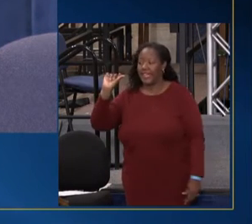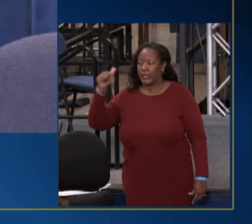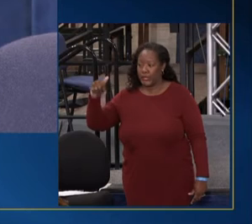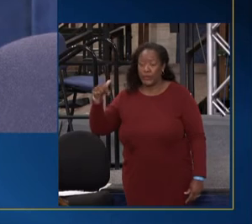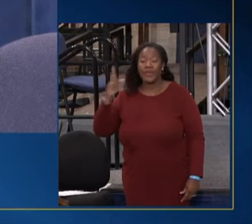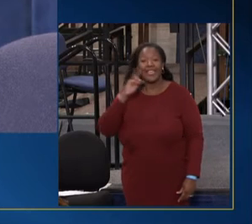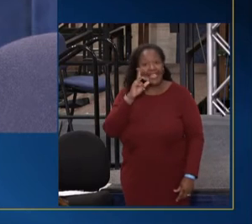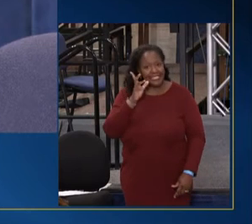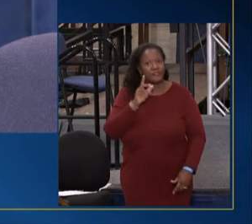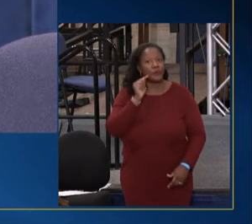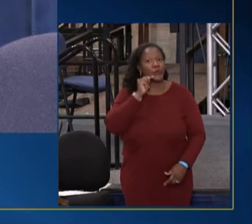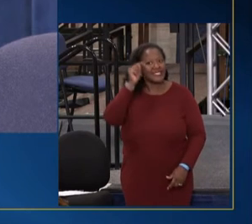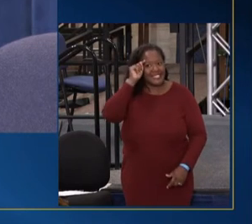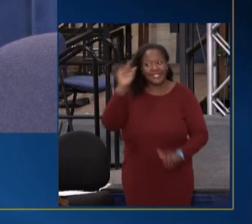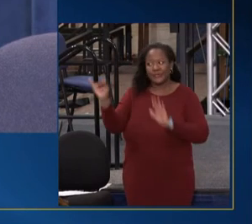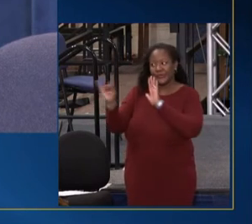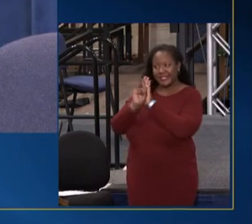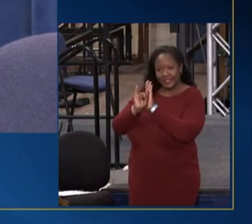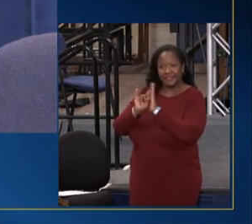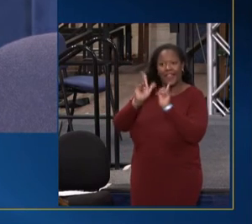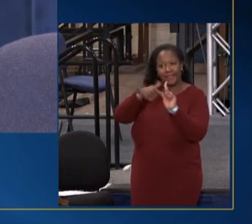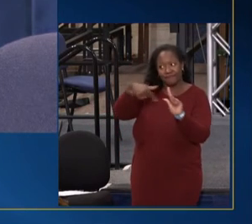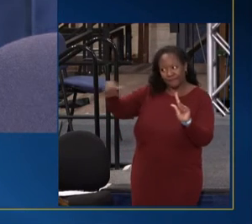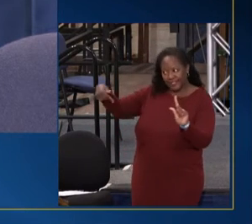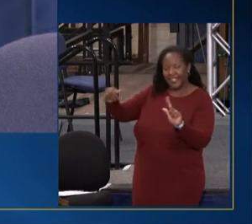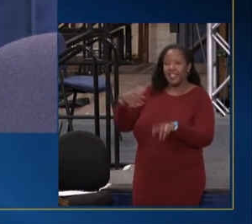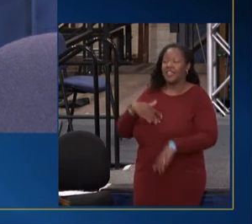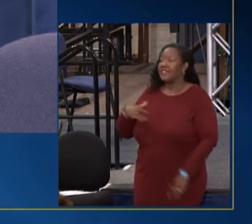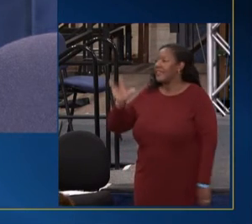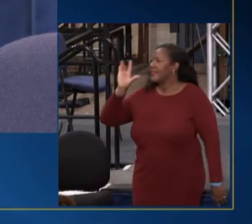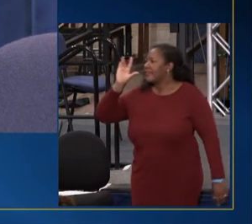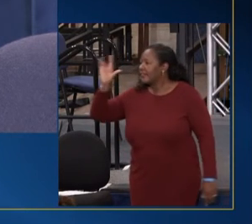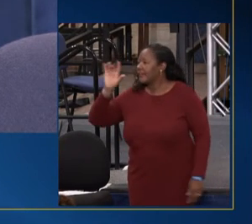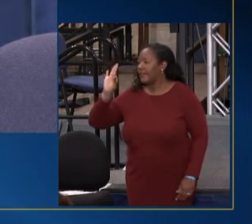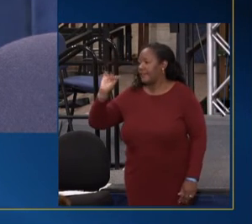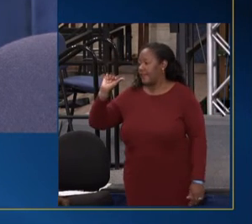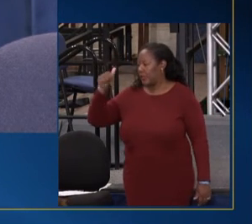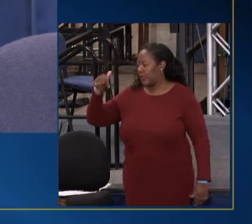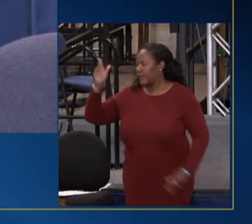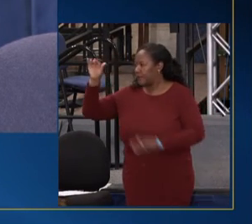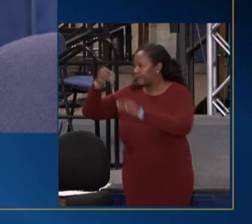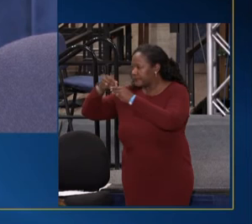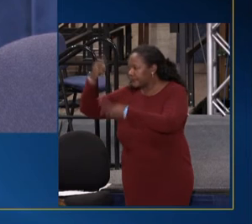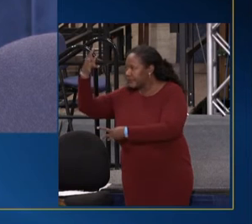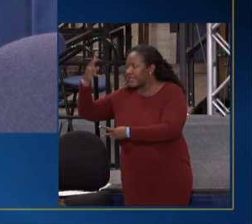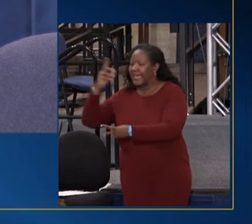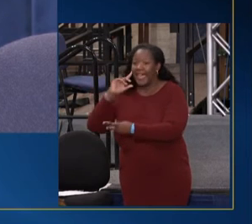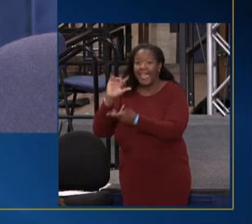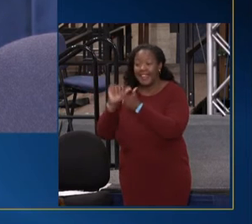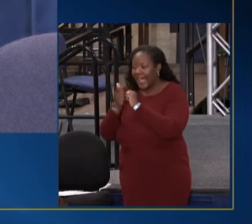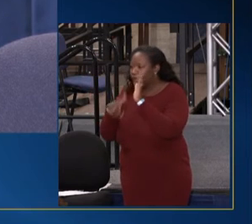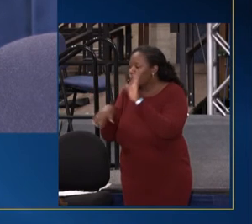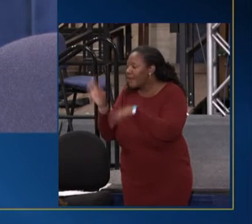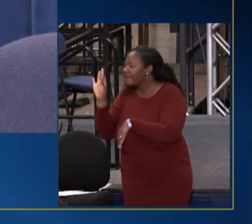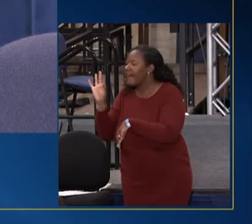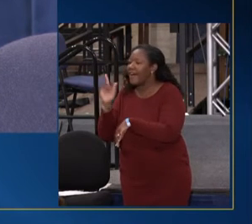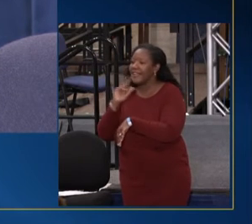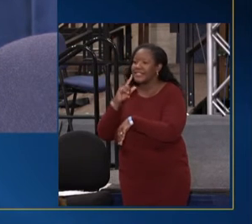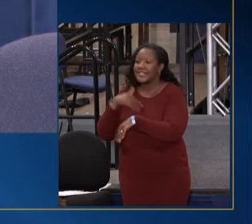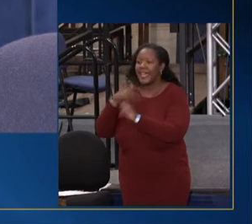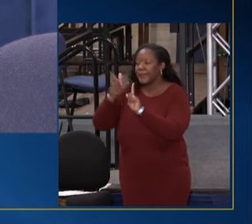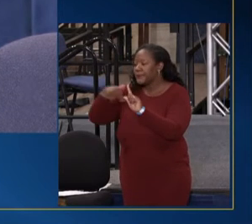for LGBTQI plus individuals. You can click on the FAQ and find out how to find an LGBTQI